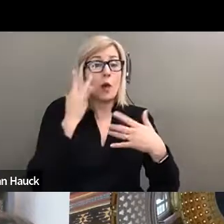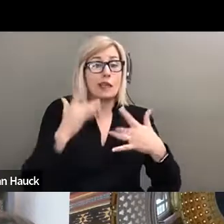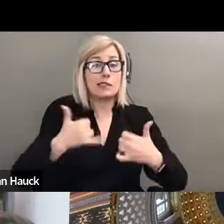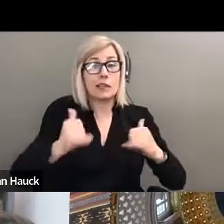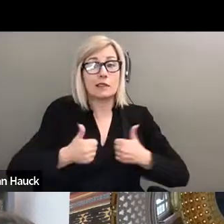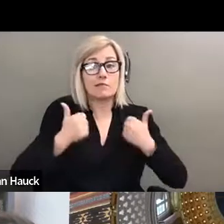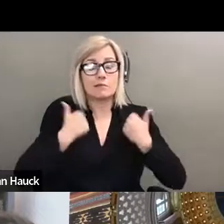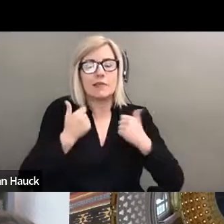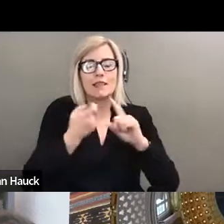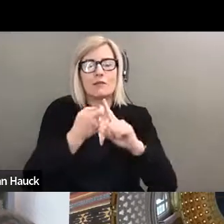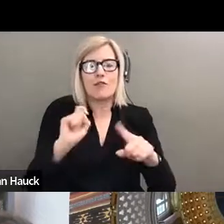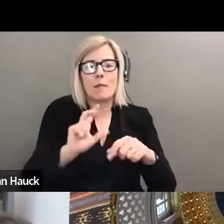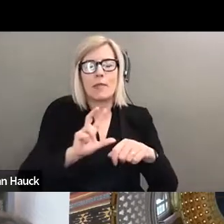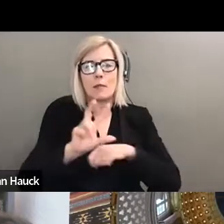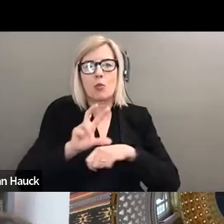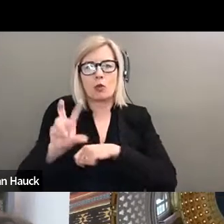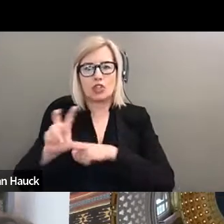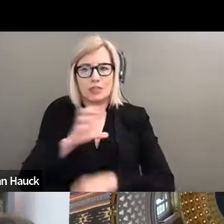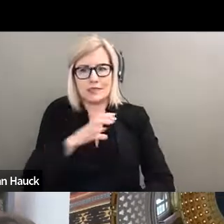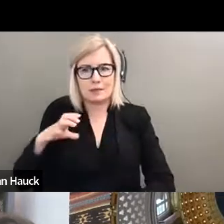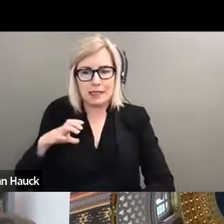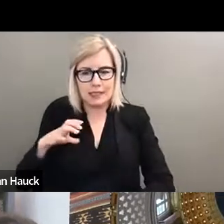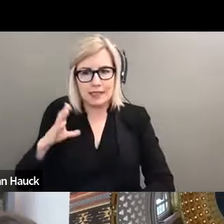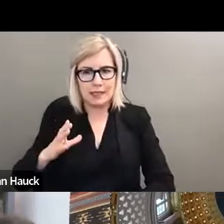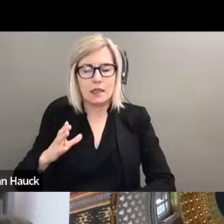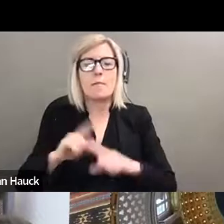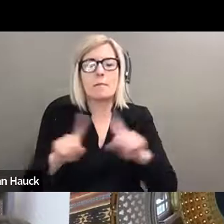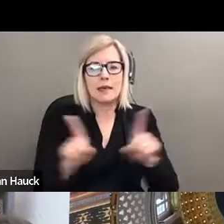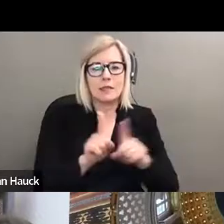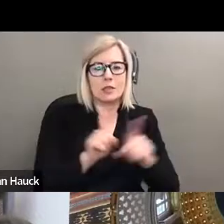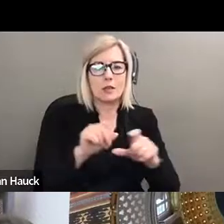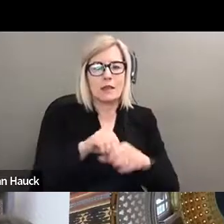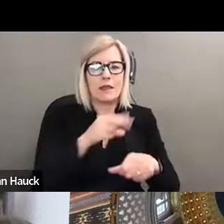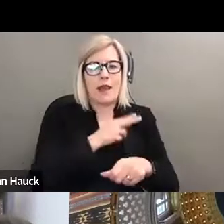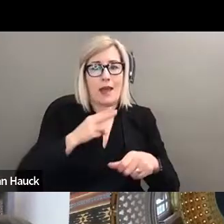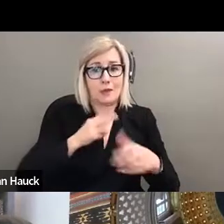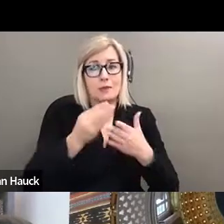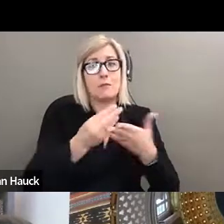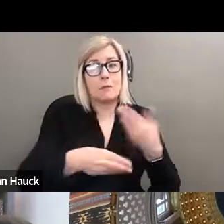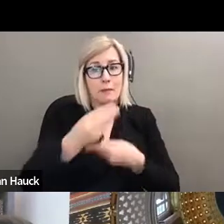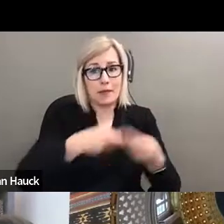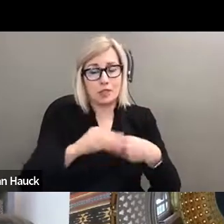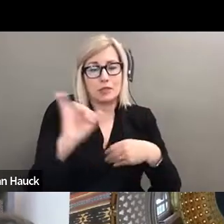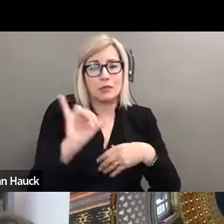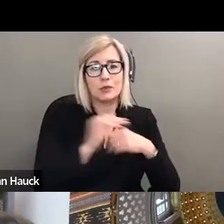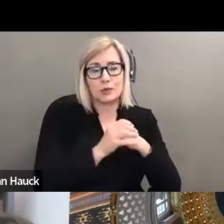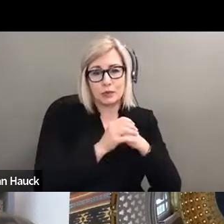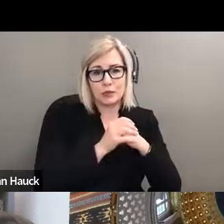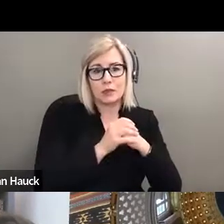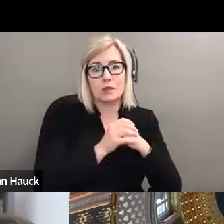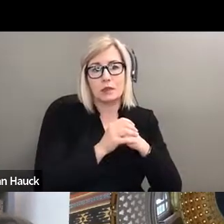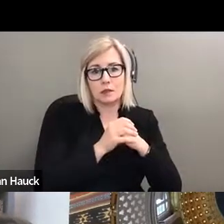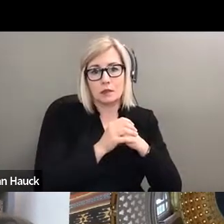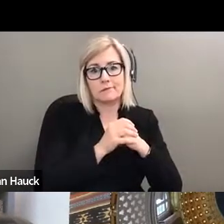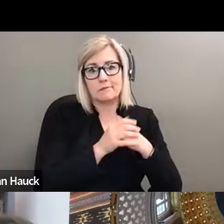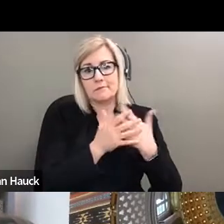of the Appropriations Committee, but it is also in the House budget, HHS budget. So